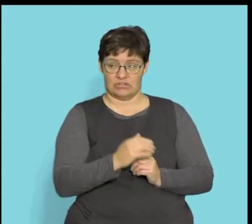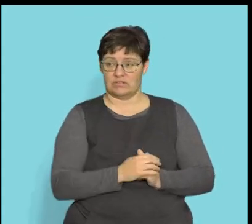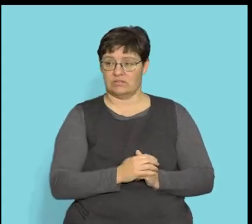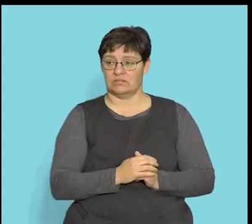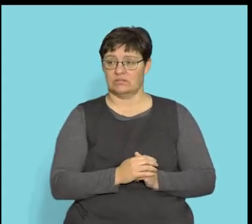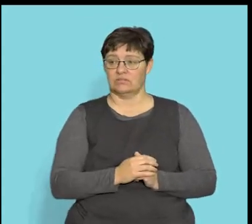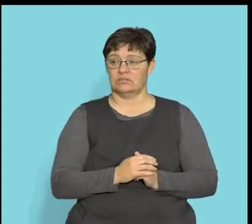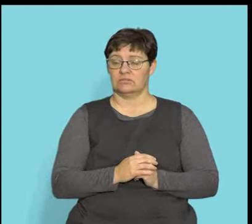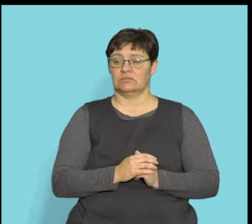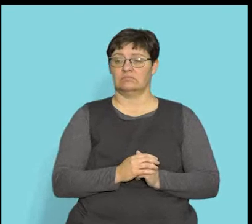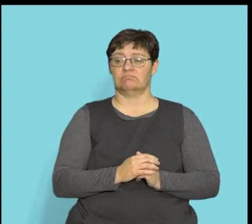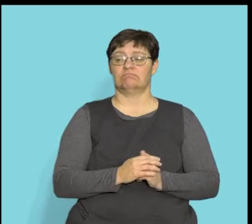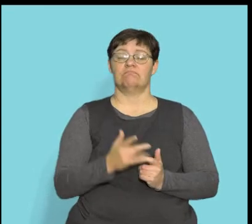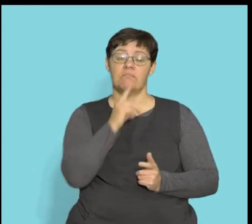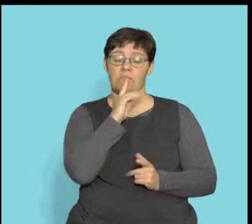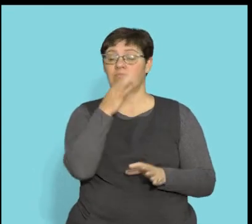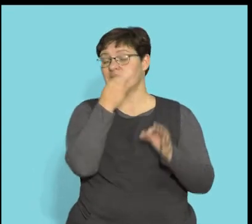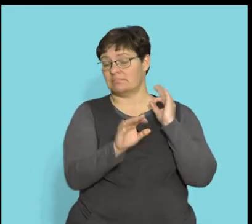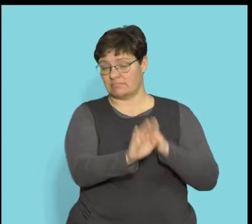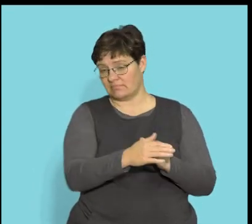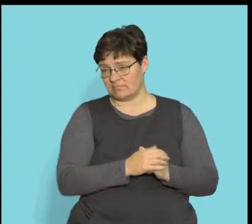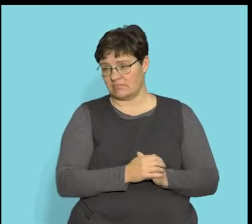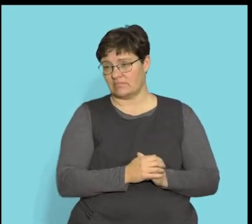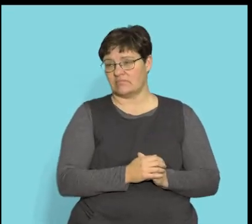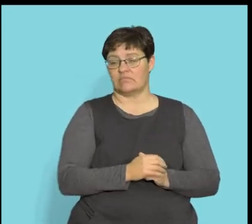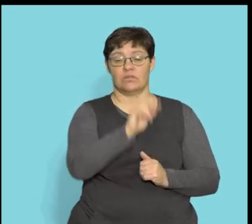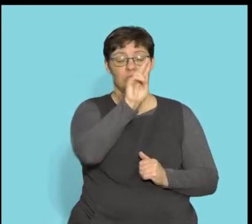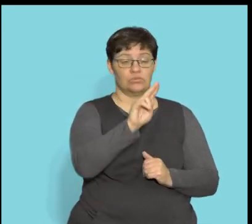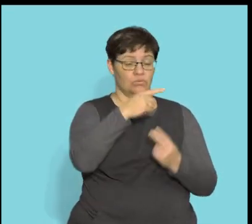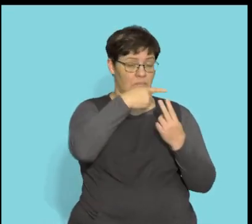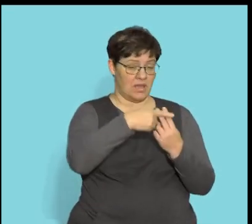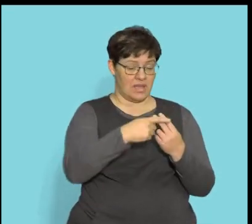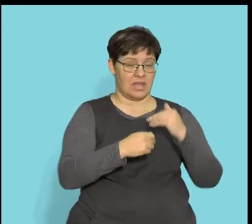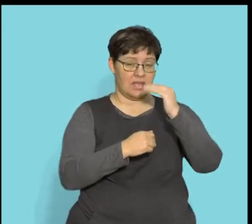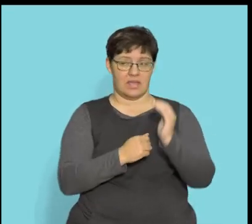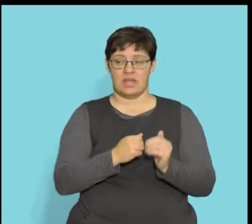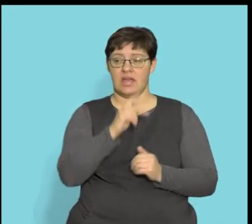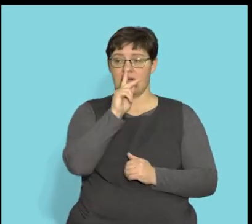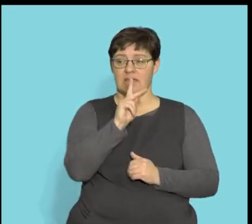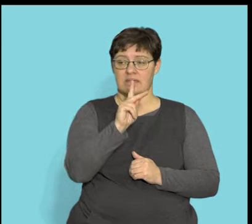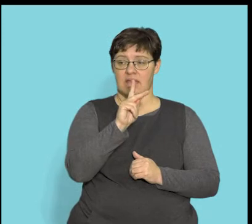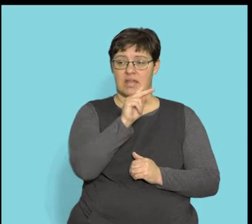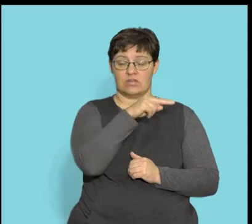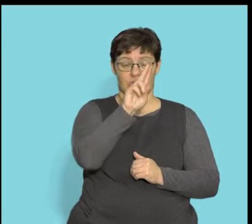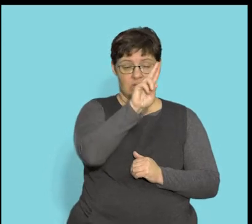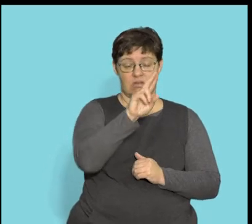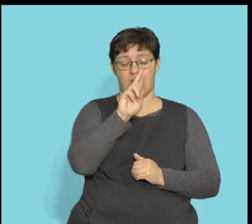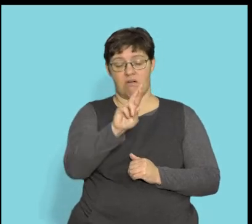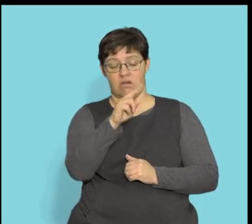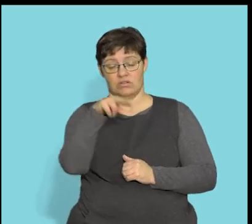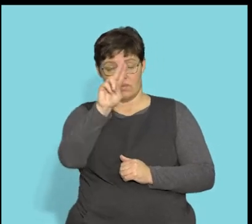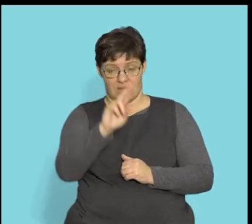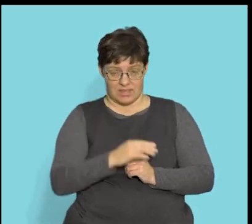kh. So if I simplify this, it's going to be 2 pi k squared r